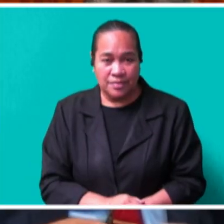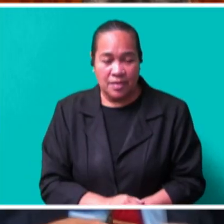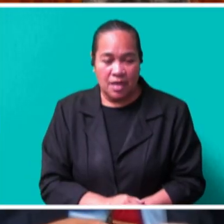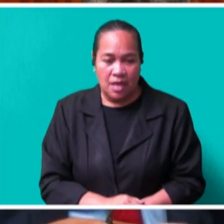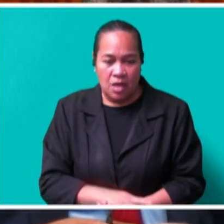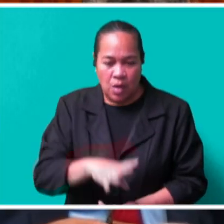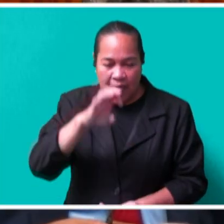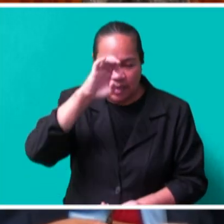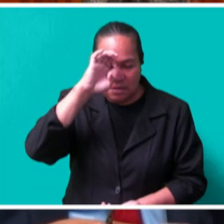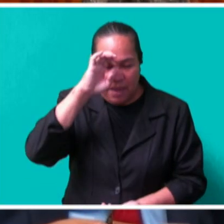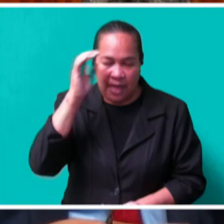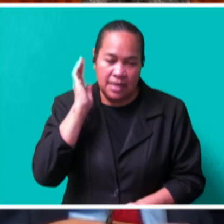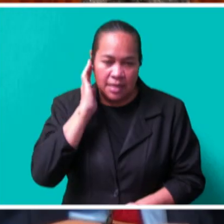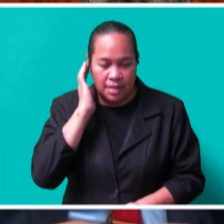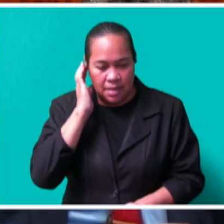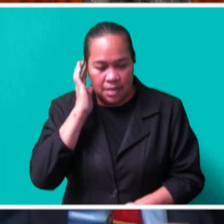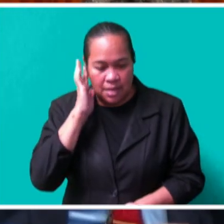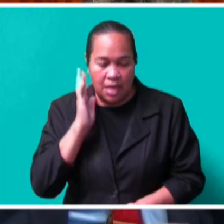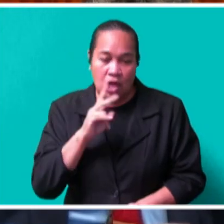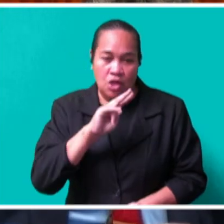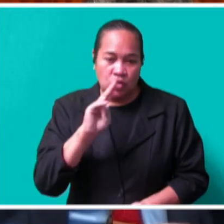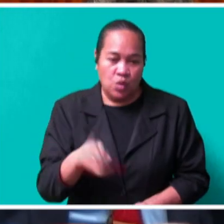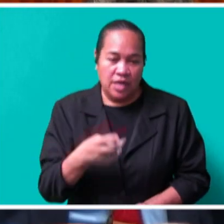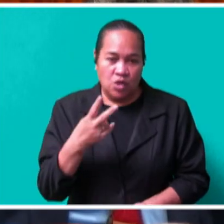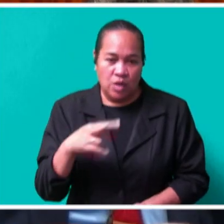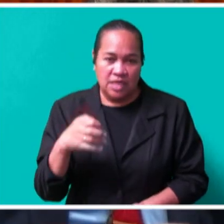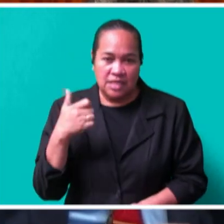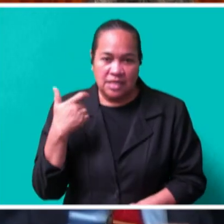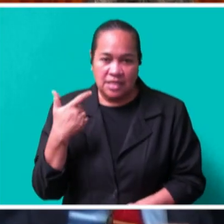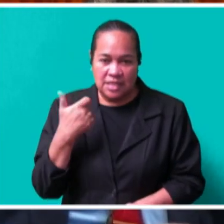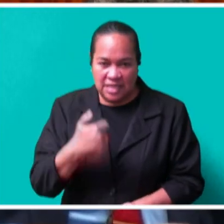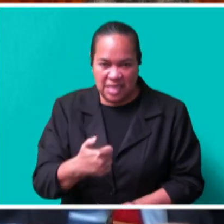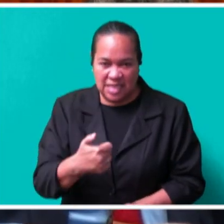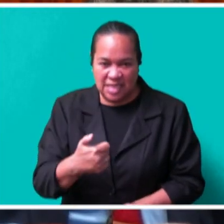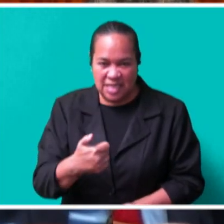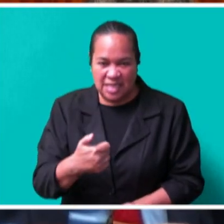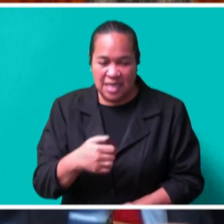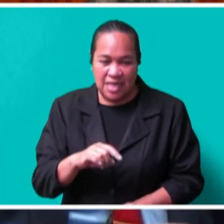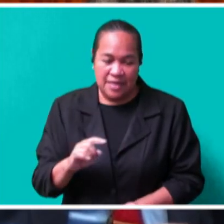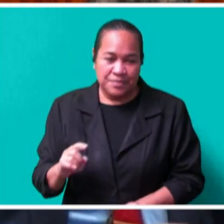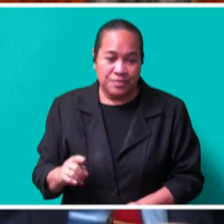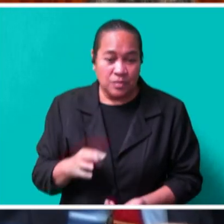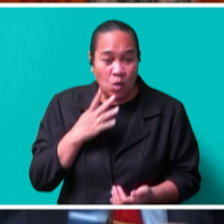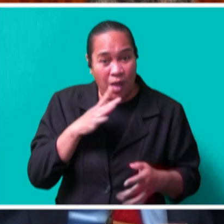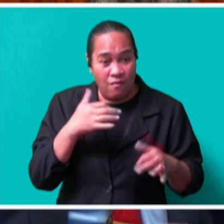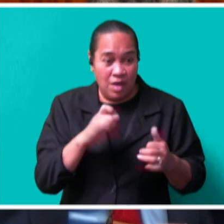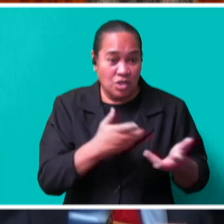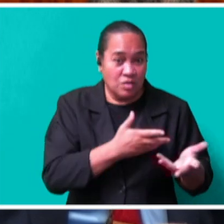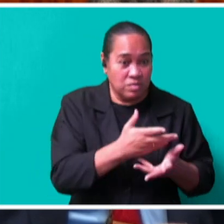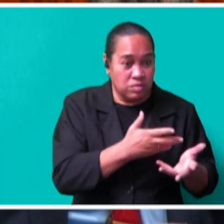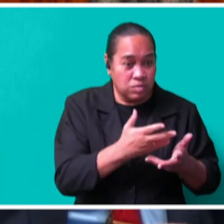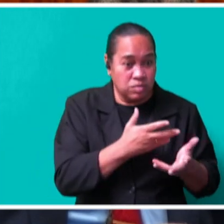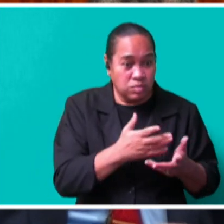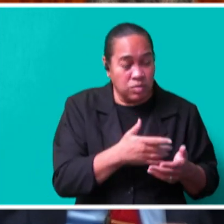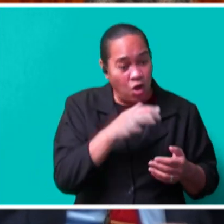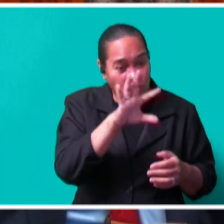expected to commence by early June 2026, once the project consultants have been fully